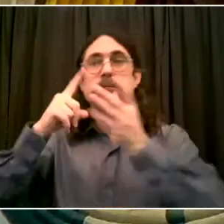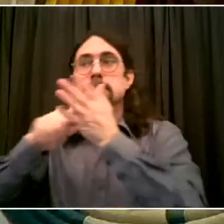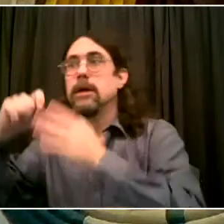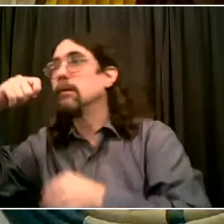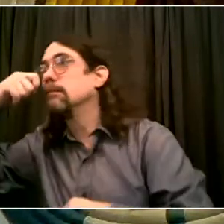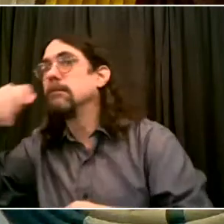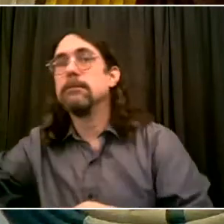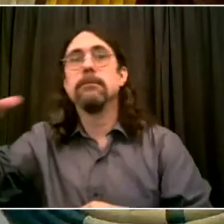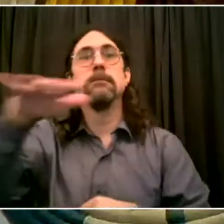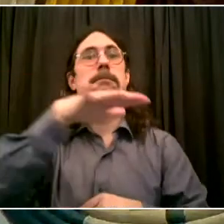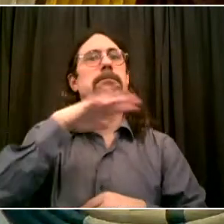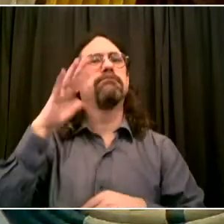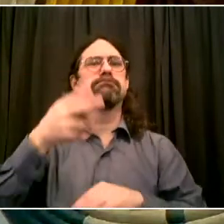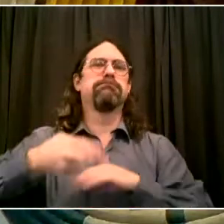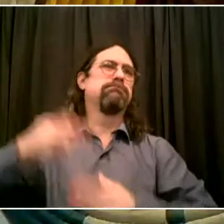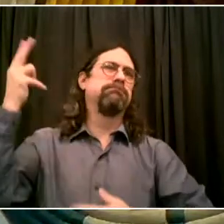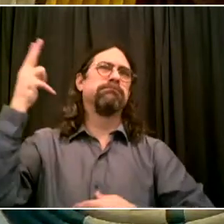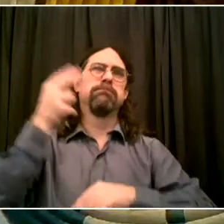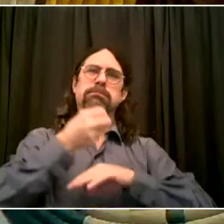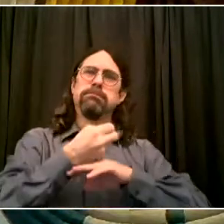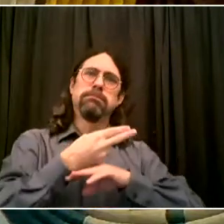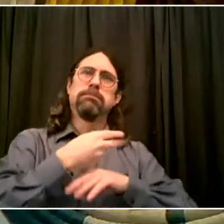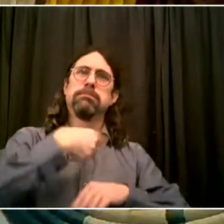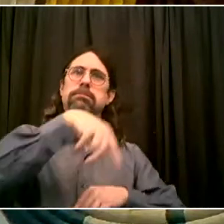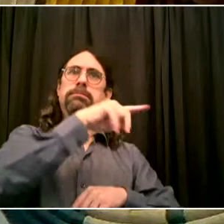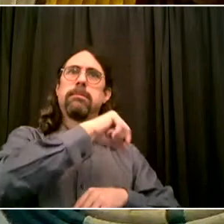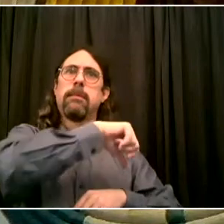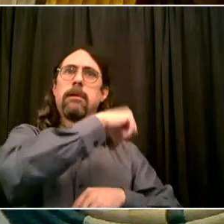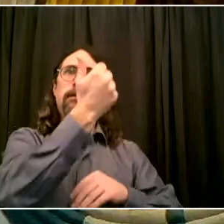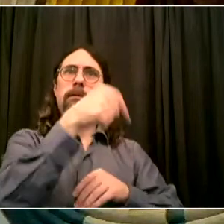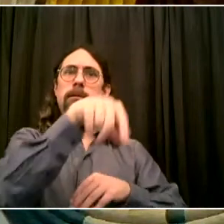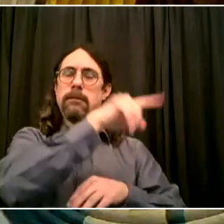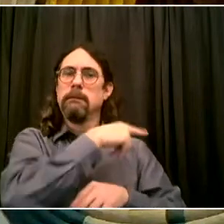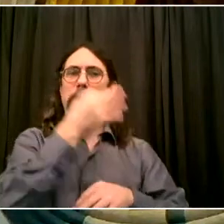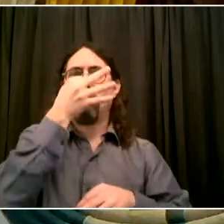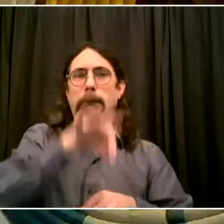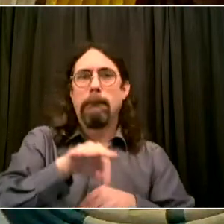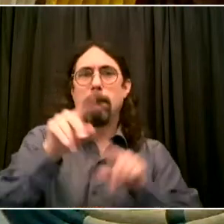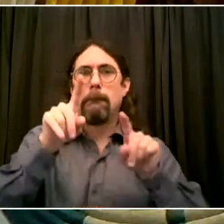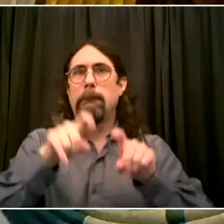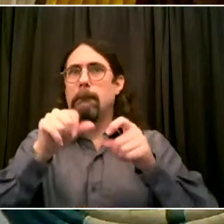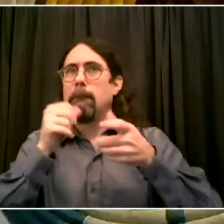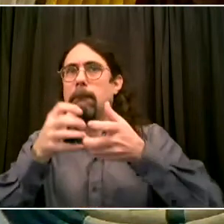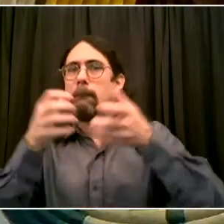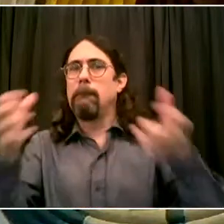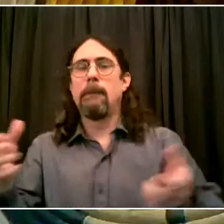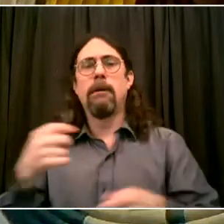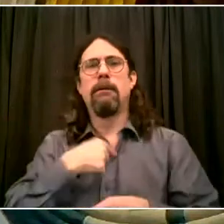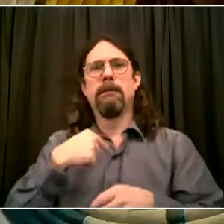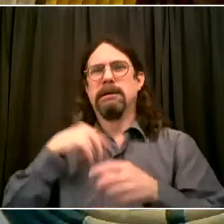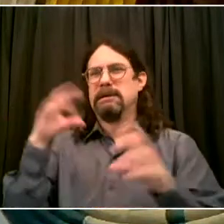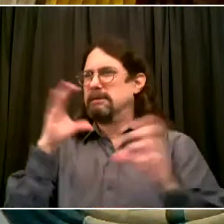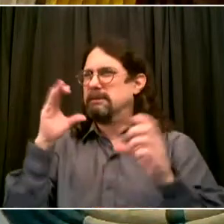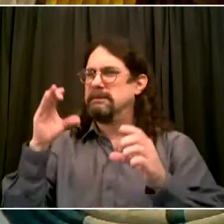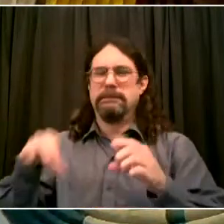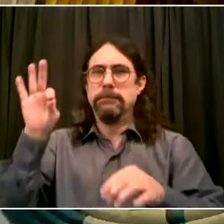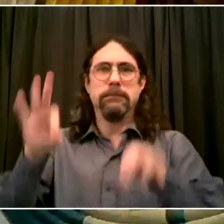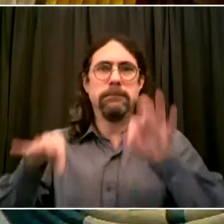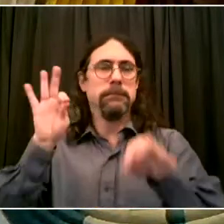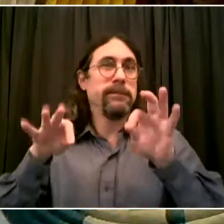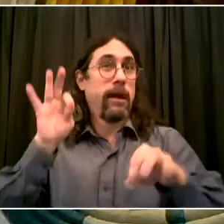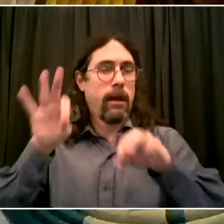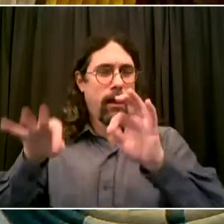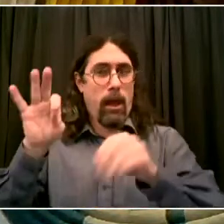why we also look at, percent positivity. And we see also that our percent positivity has continued to decline, although maybe not